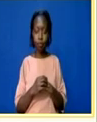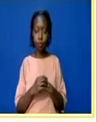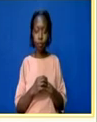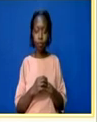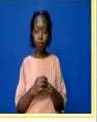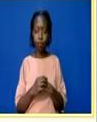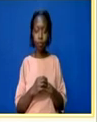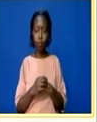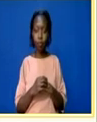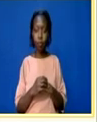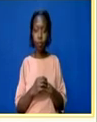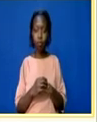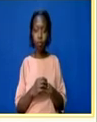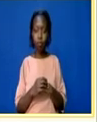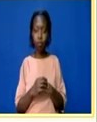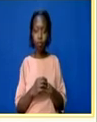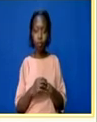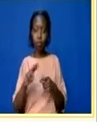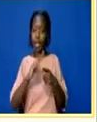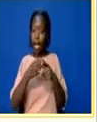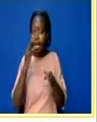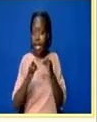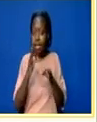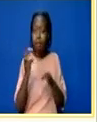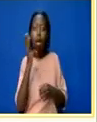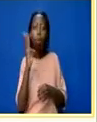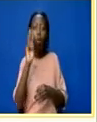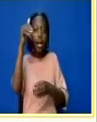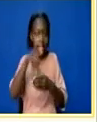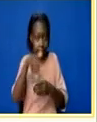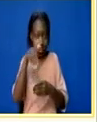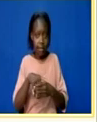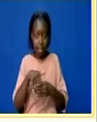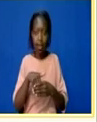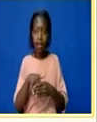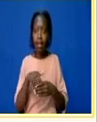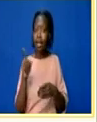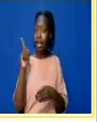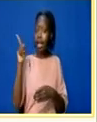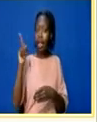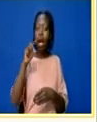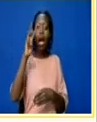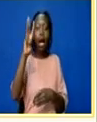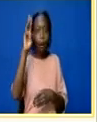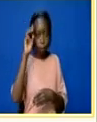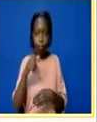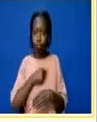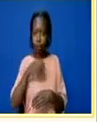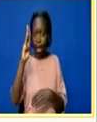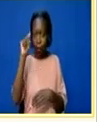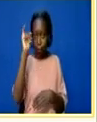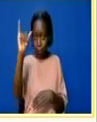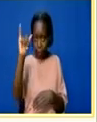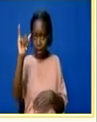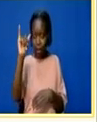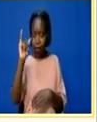Okay. Then, if the water is inside, mm-hmm. we call it a bay. Okay. What about if the land is then now